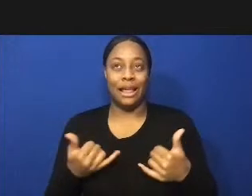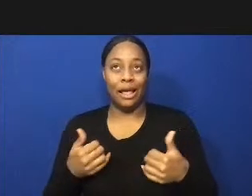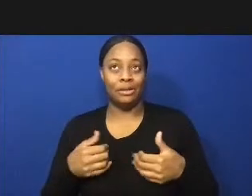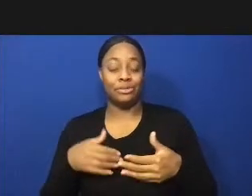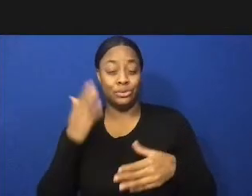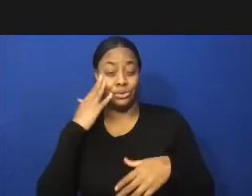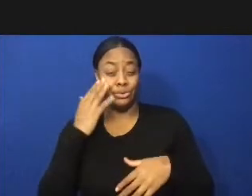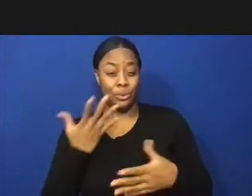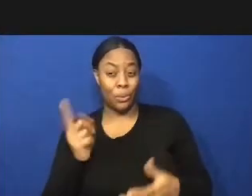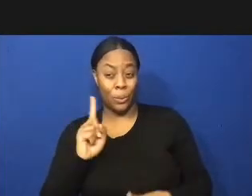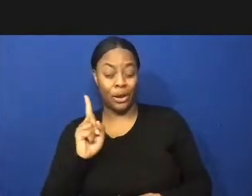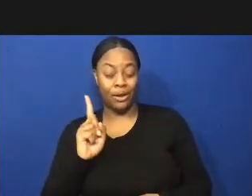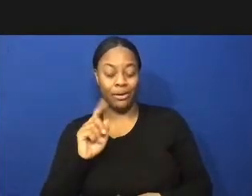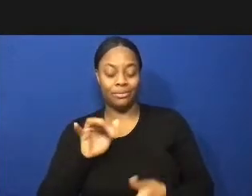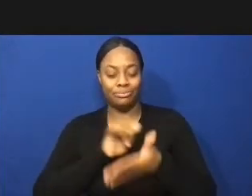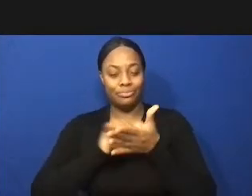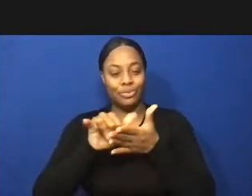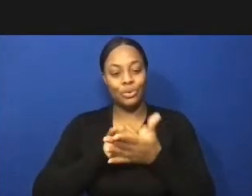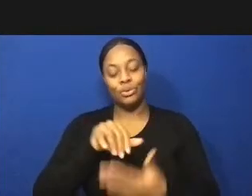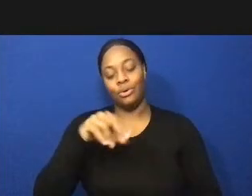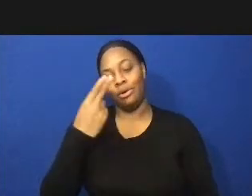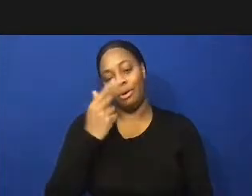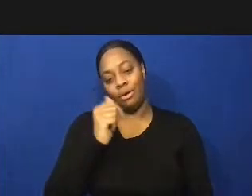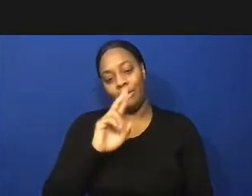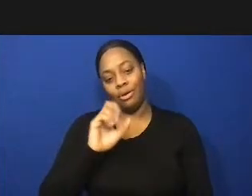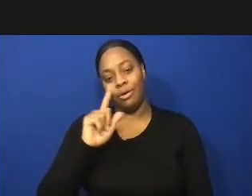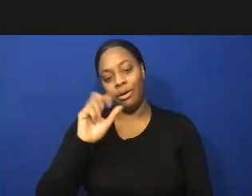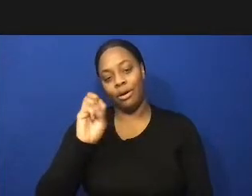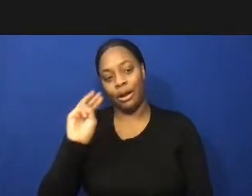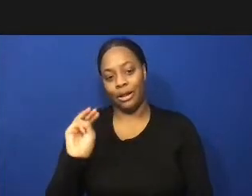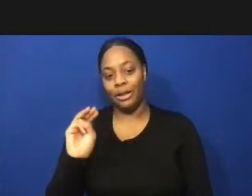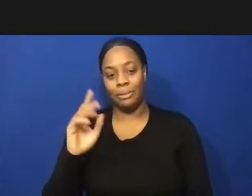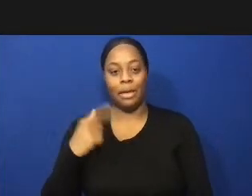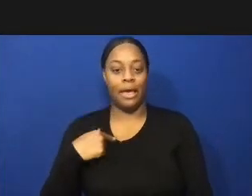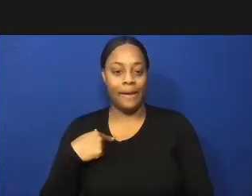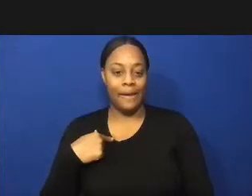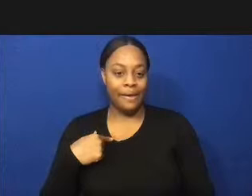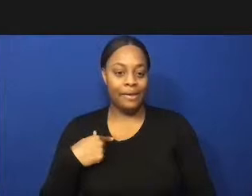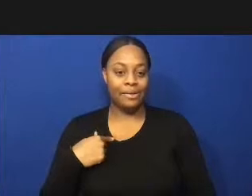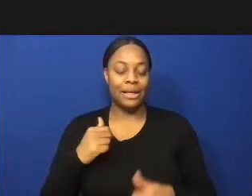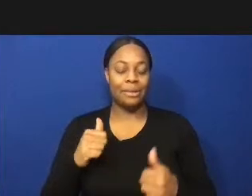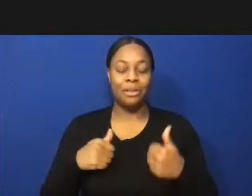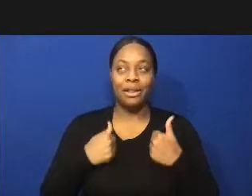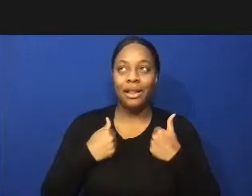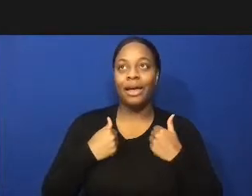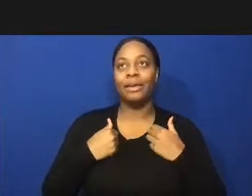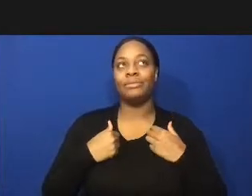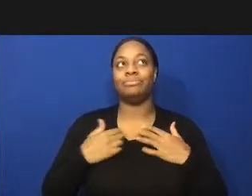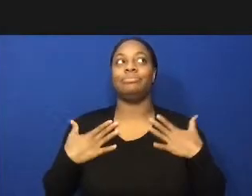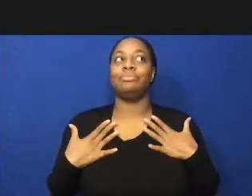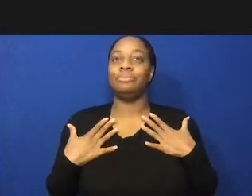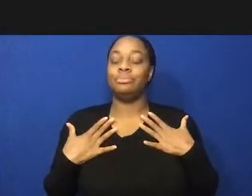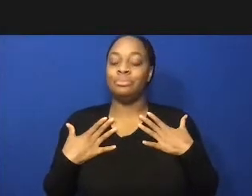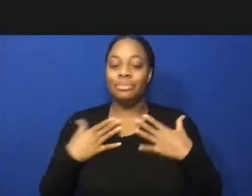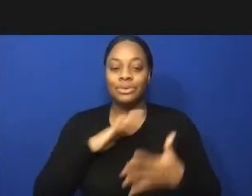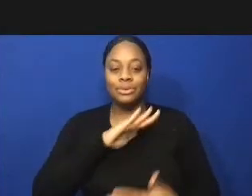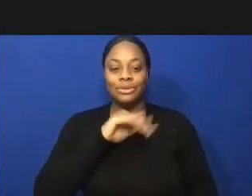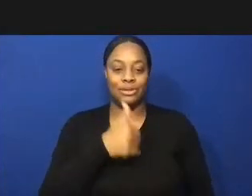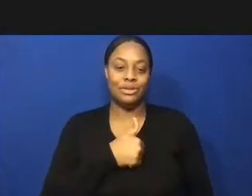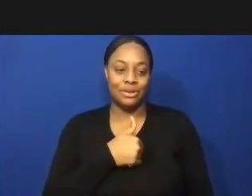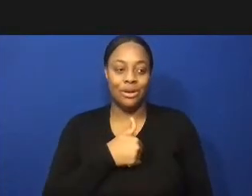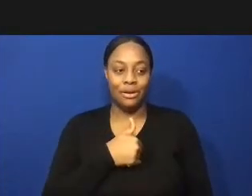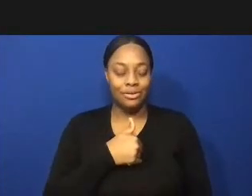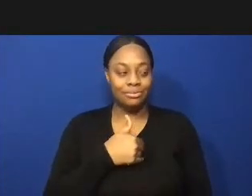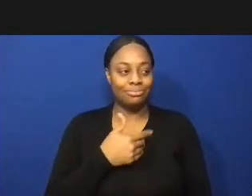was also raised. I am a life, body, soul alchemist in which I turn into what we